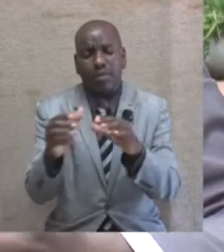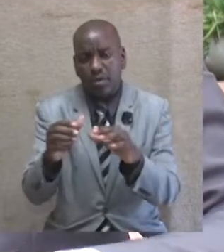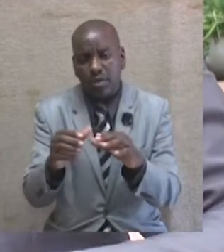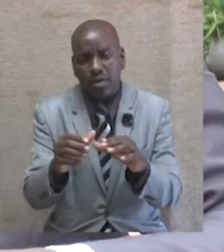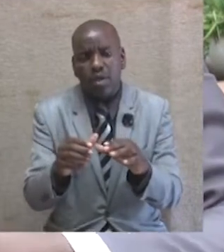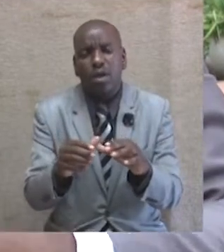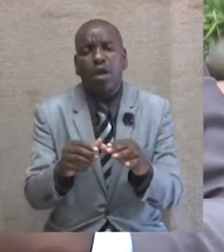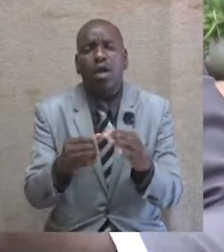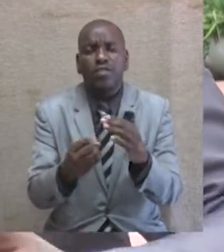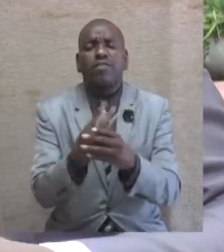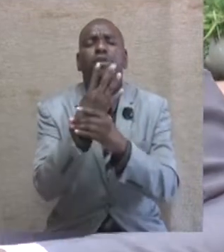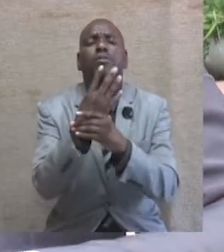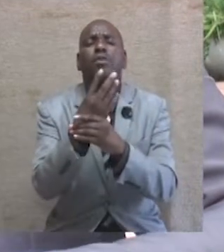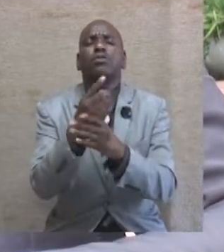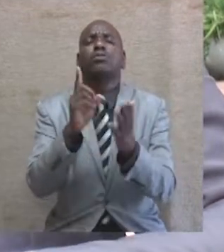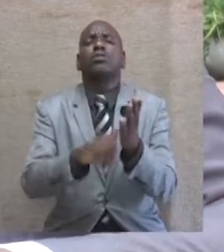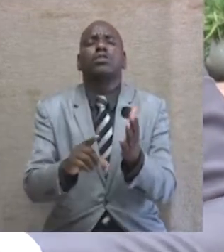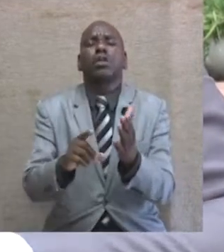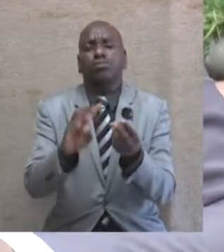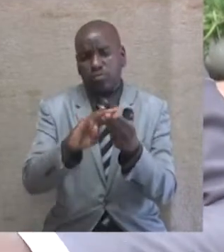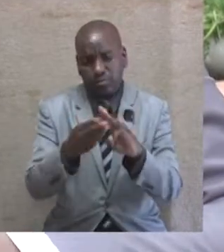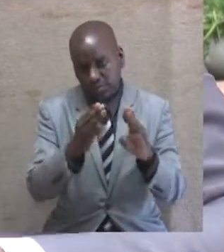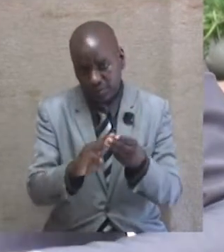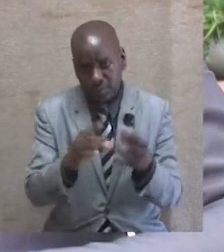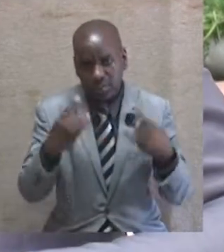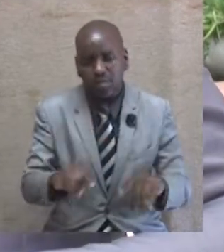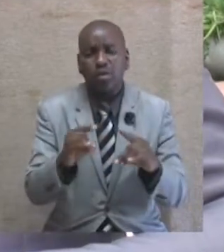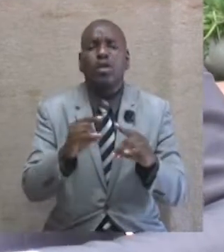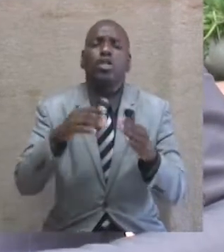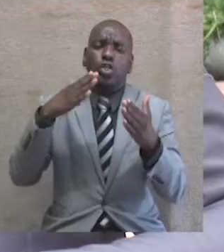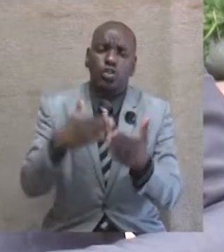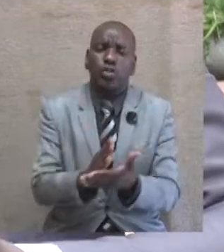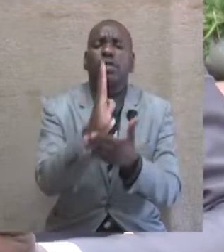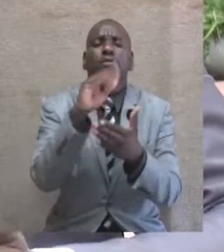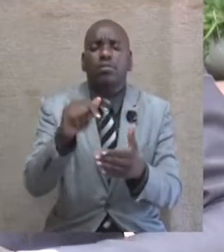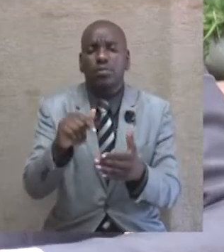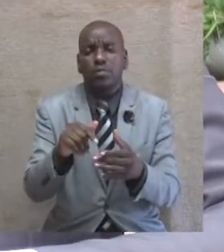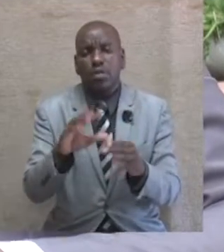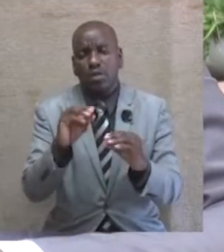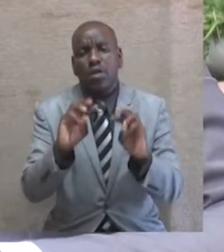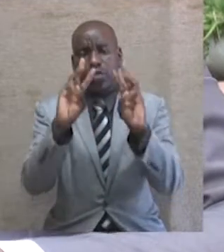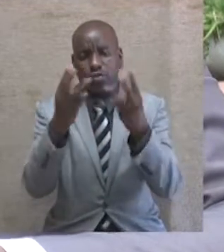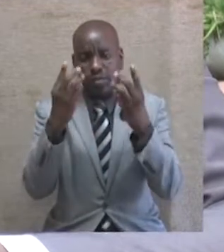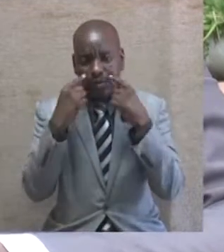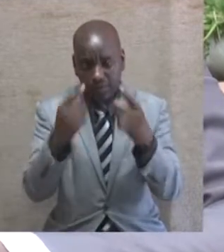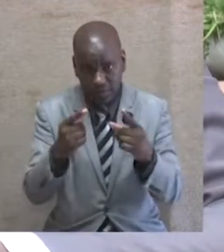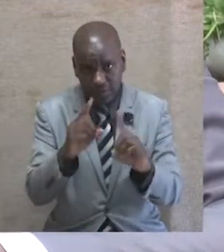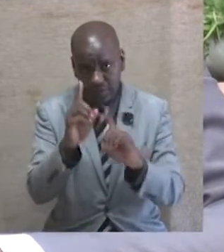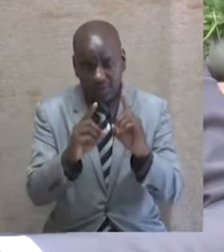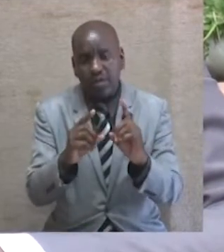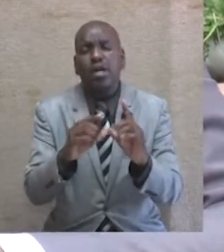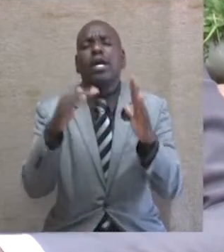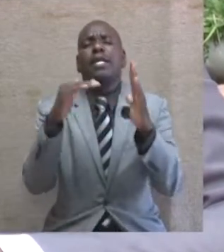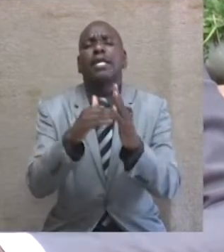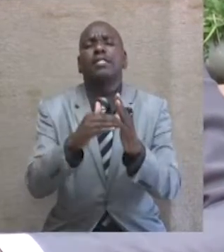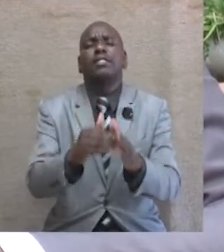a global village that is developing in terms of sexual reproductive health rights as a human right. We talk of the Universal Human Rights Development